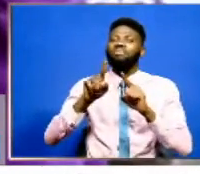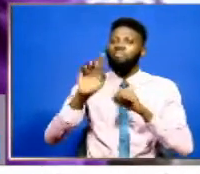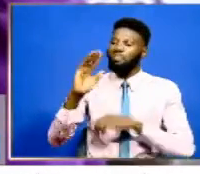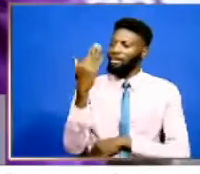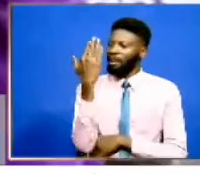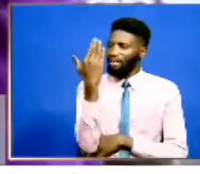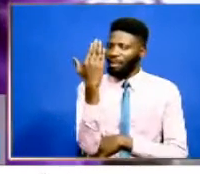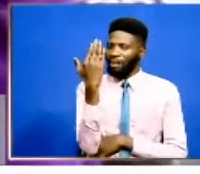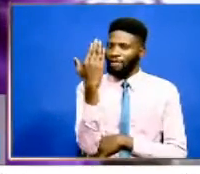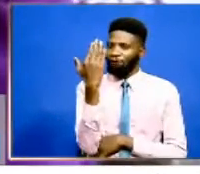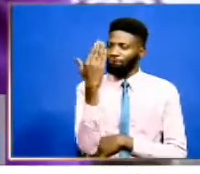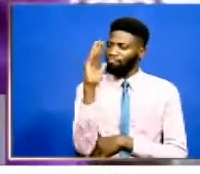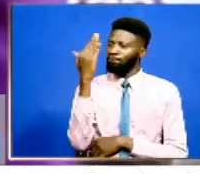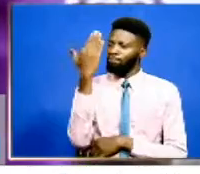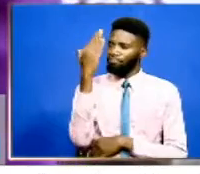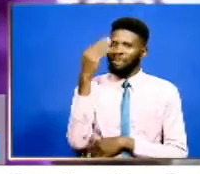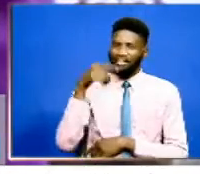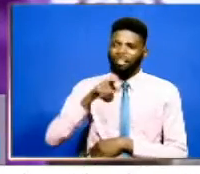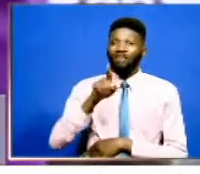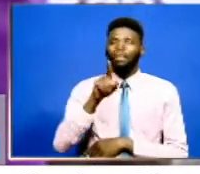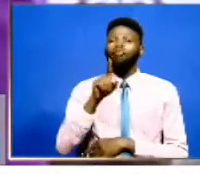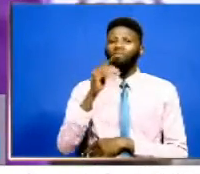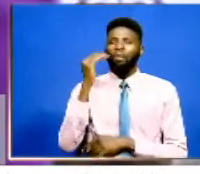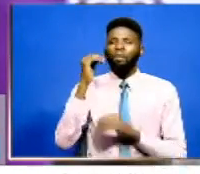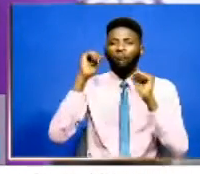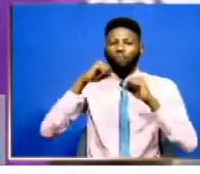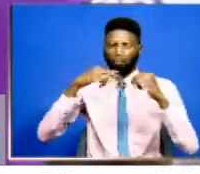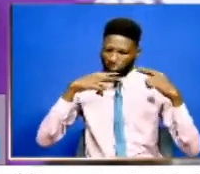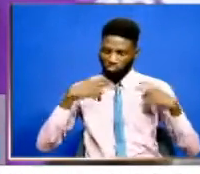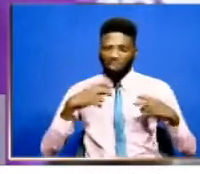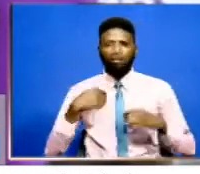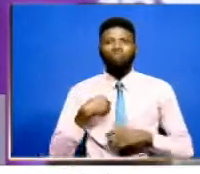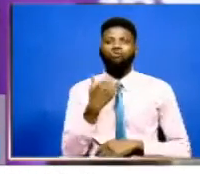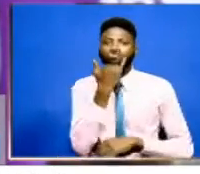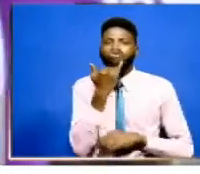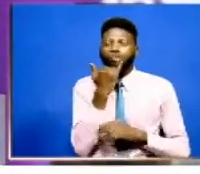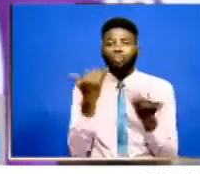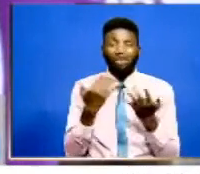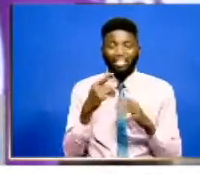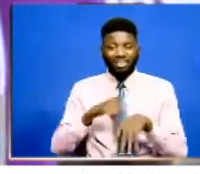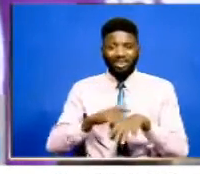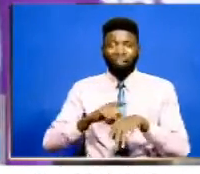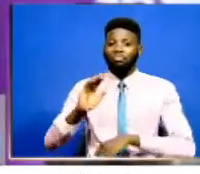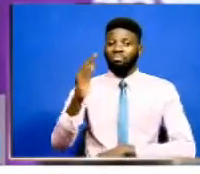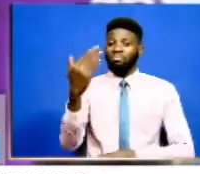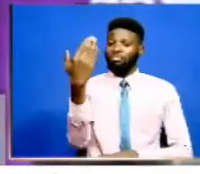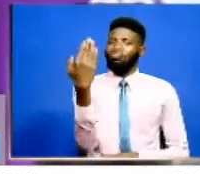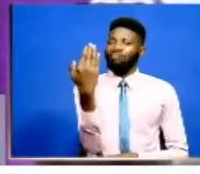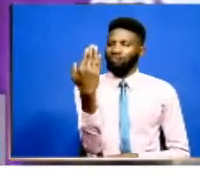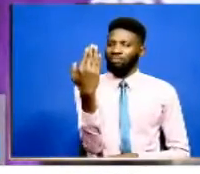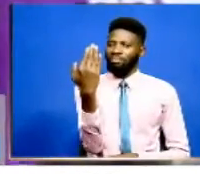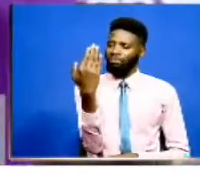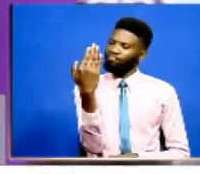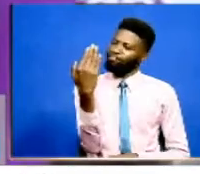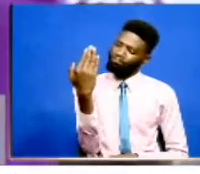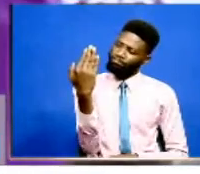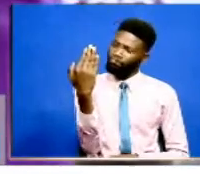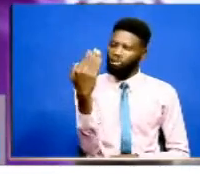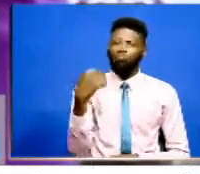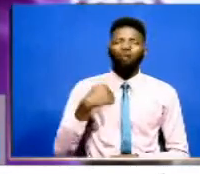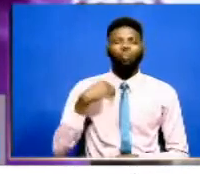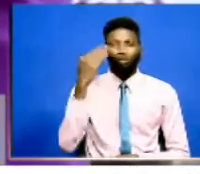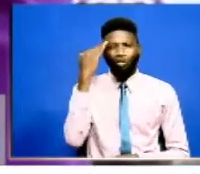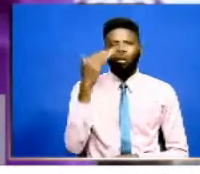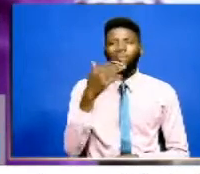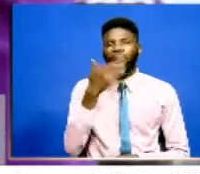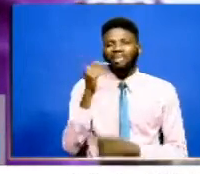see where you have a fault. If you stand before a mirror, you can see where you need to